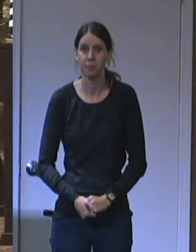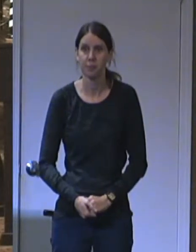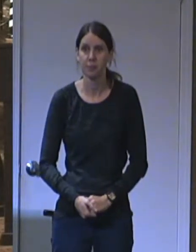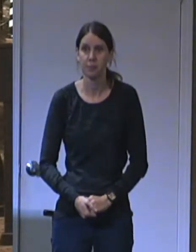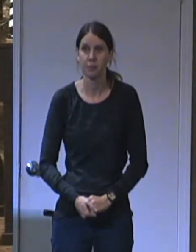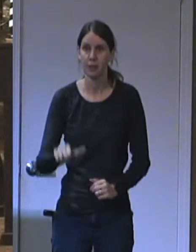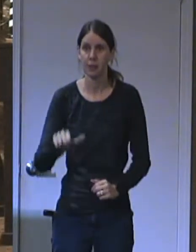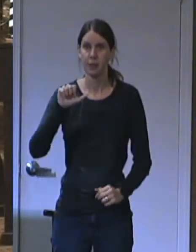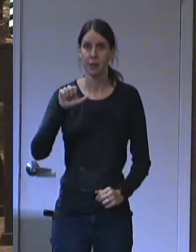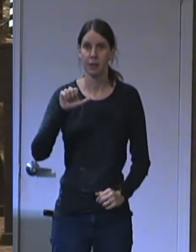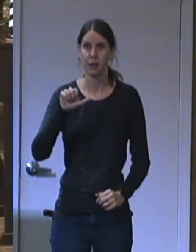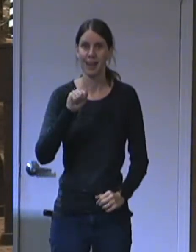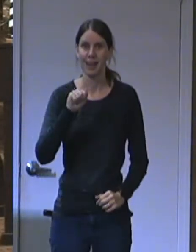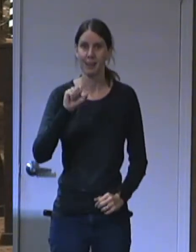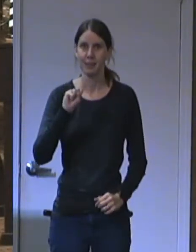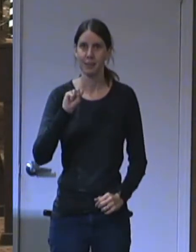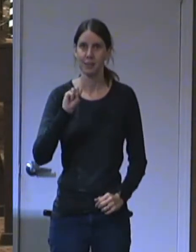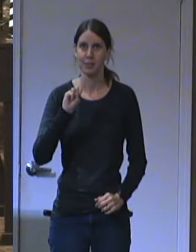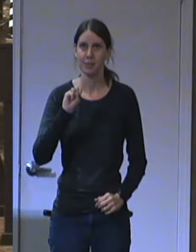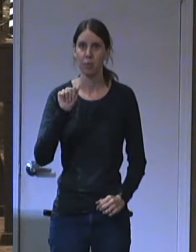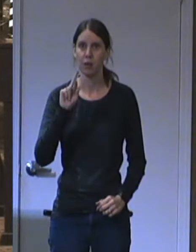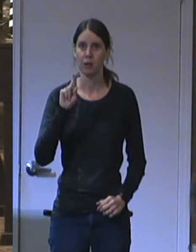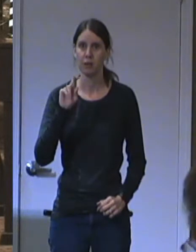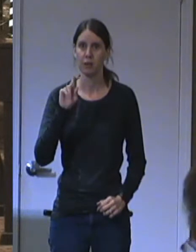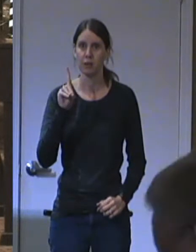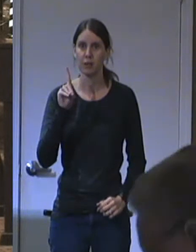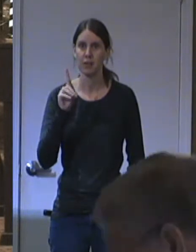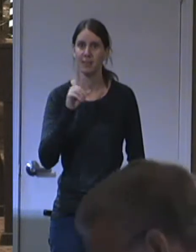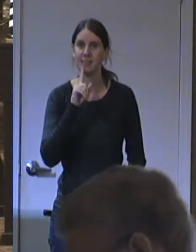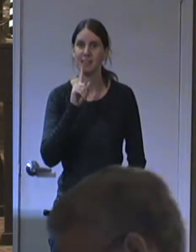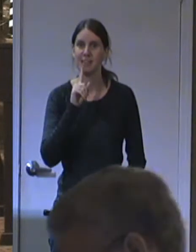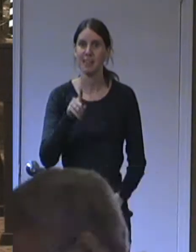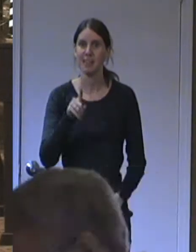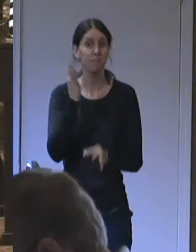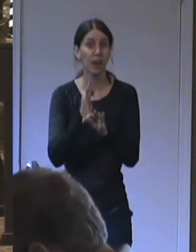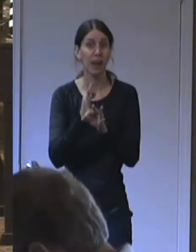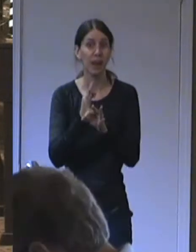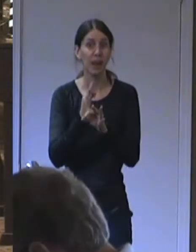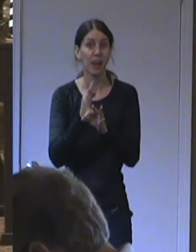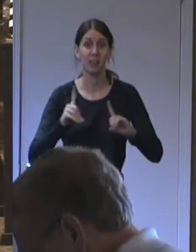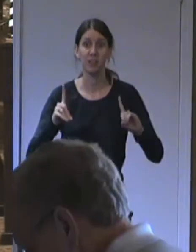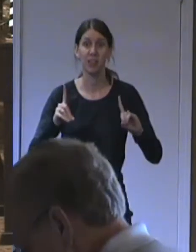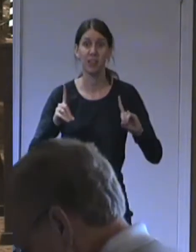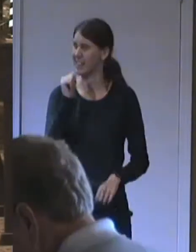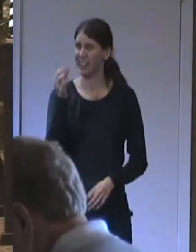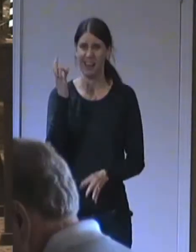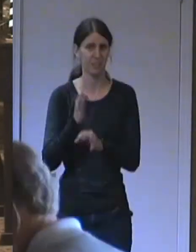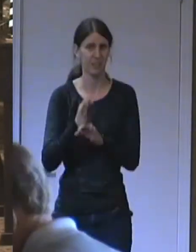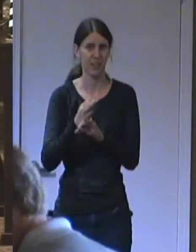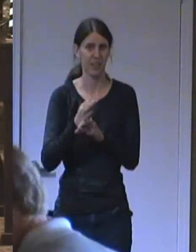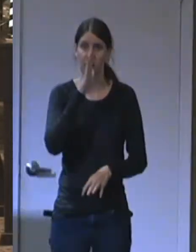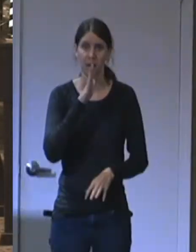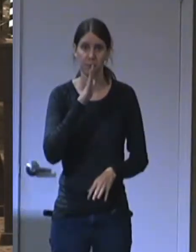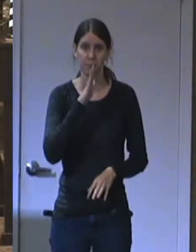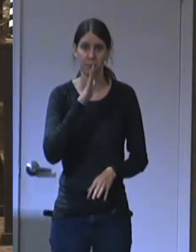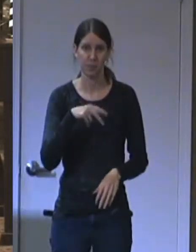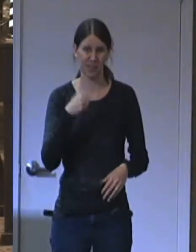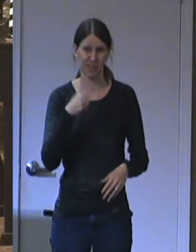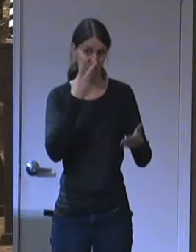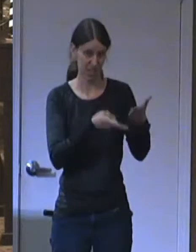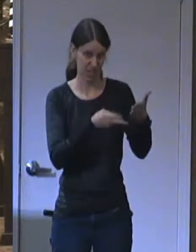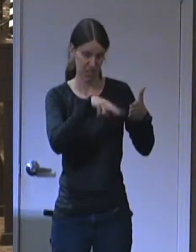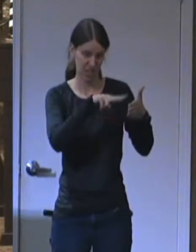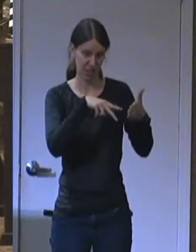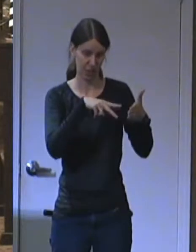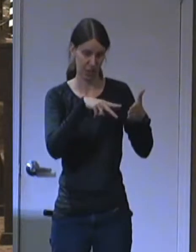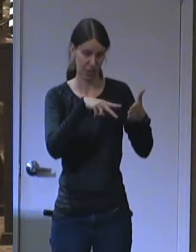Oswald Chambers wrote, "Faith for my deliverance is not faith in God." Now, you'll see what he means